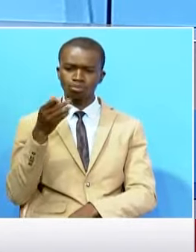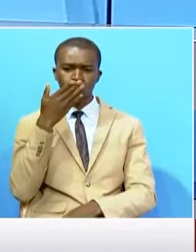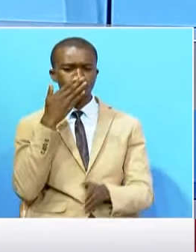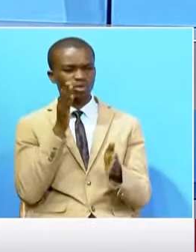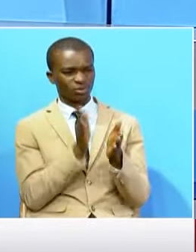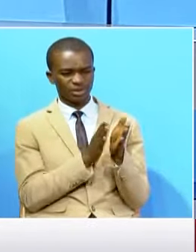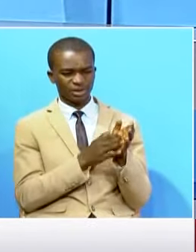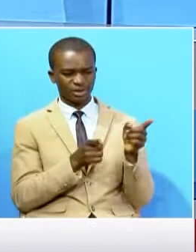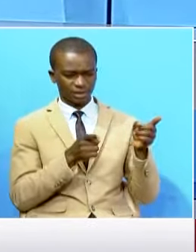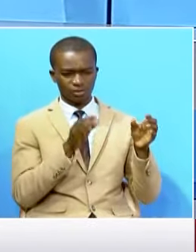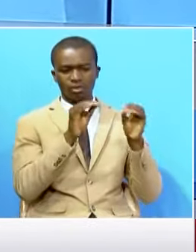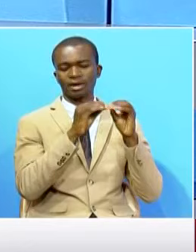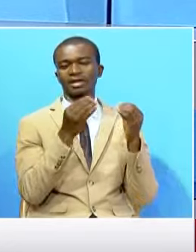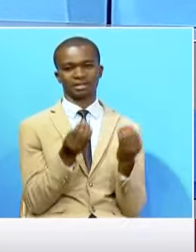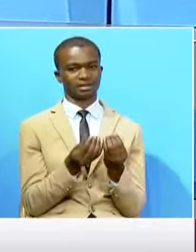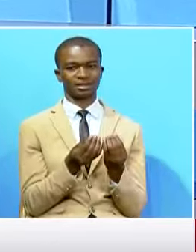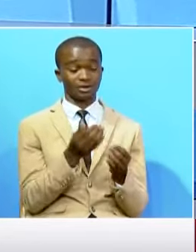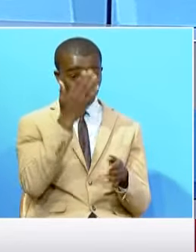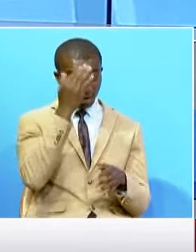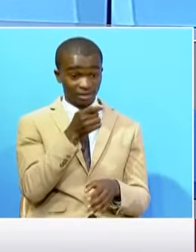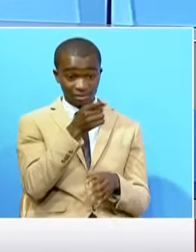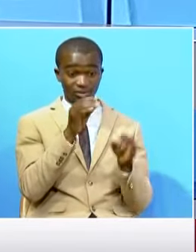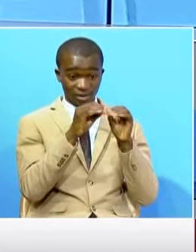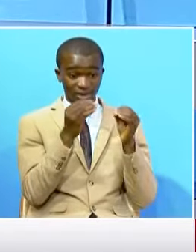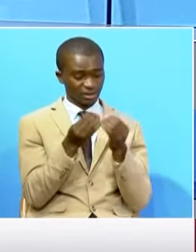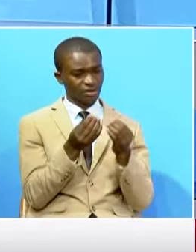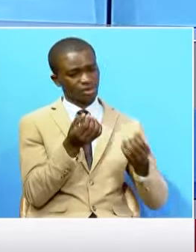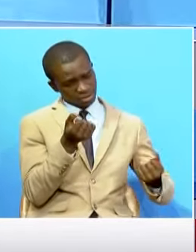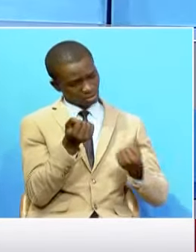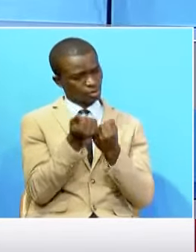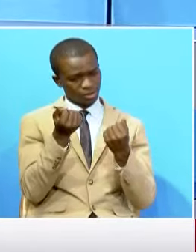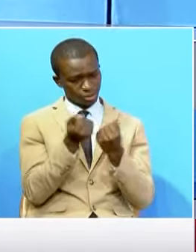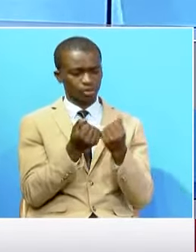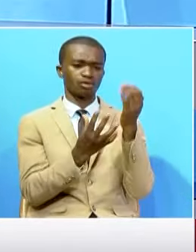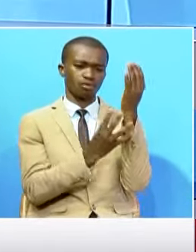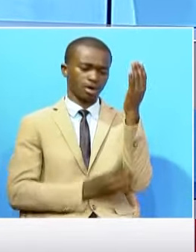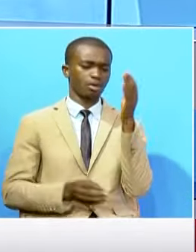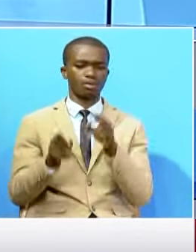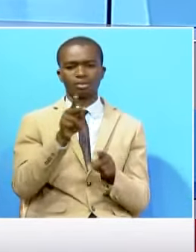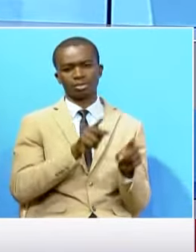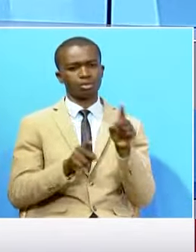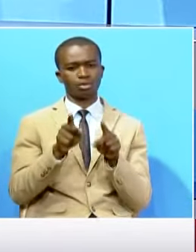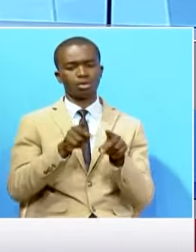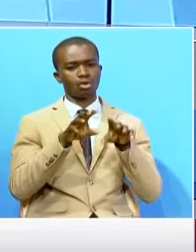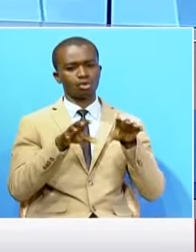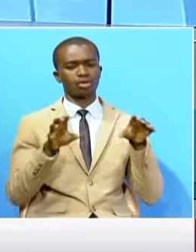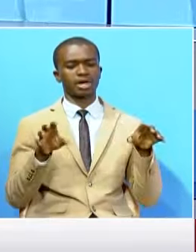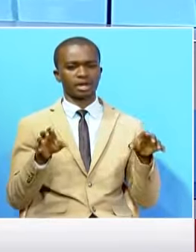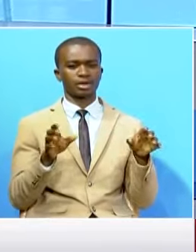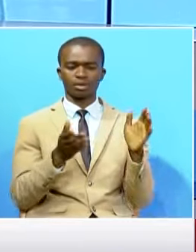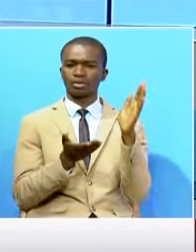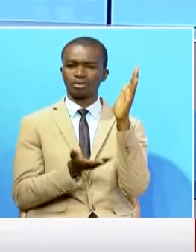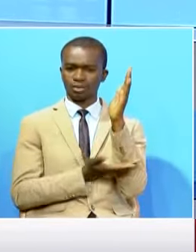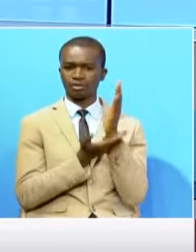towards uplifting the livelihood of the vulnerable children by investing in their future. Speaking at the commemoration of the